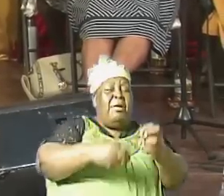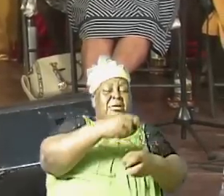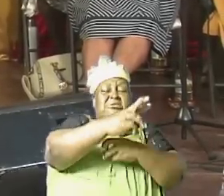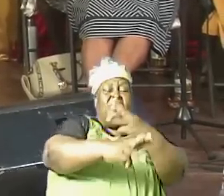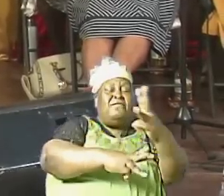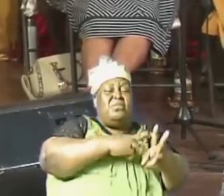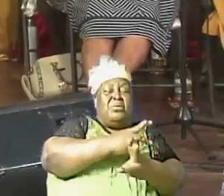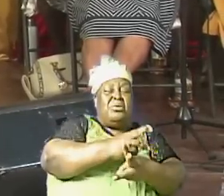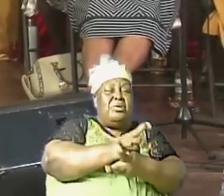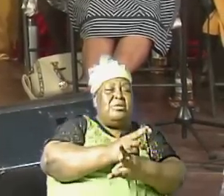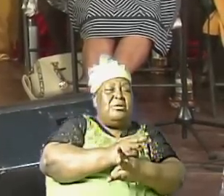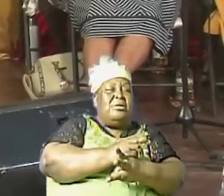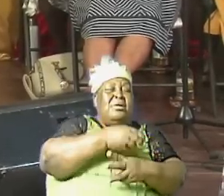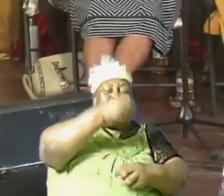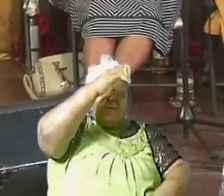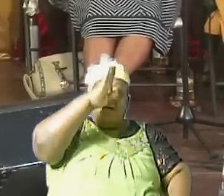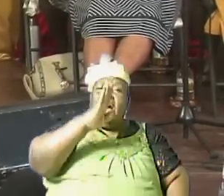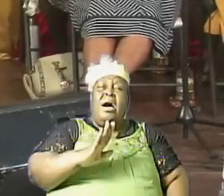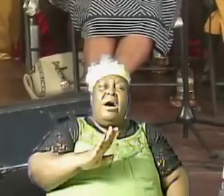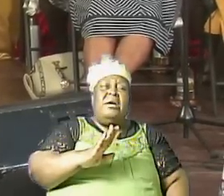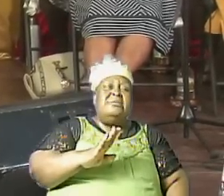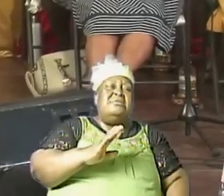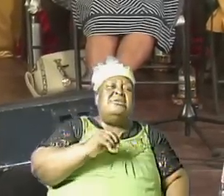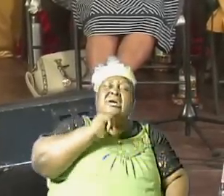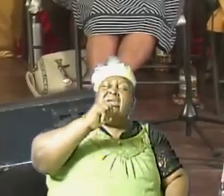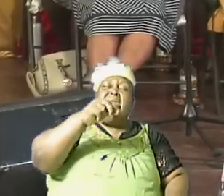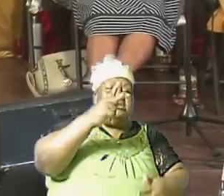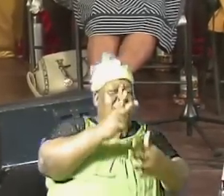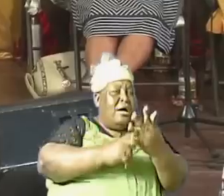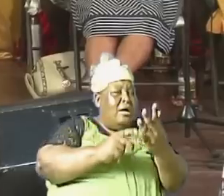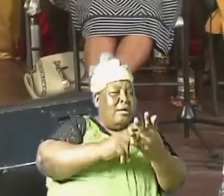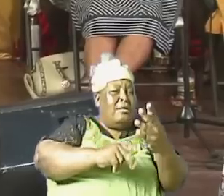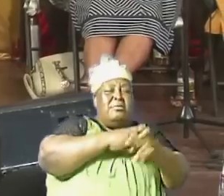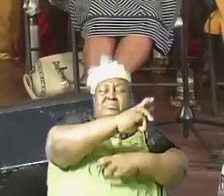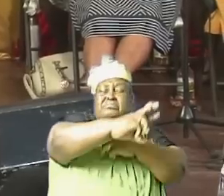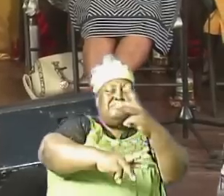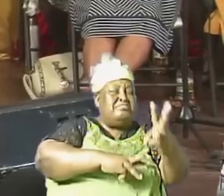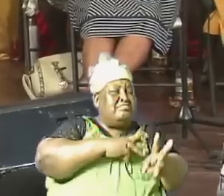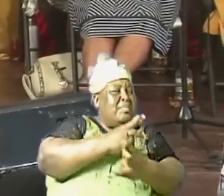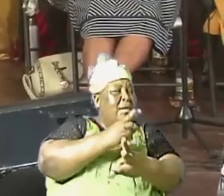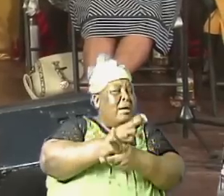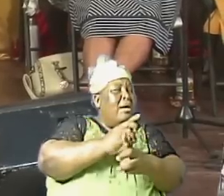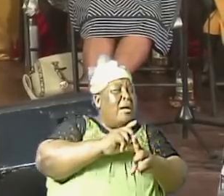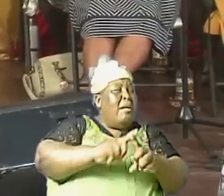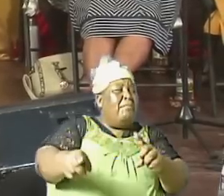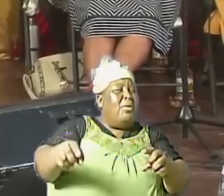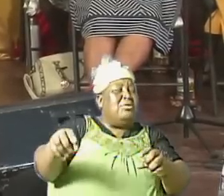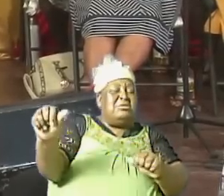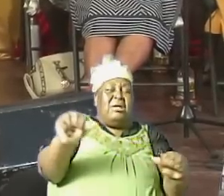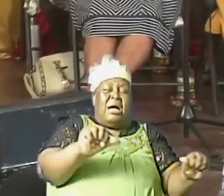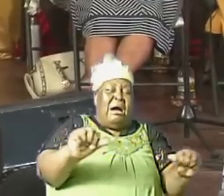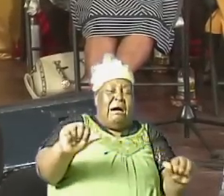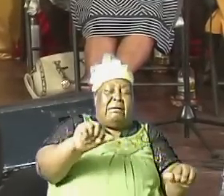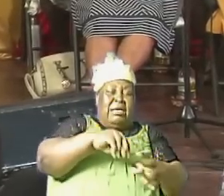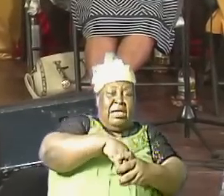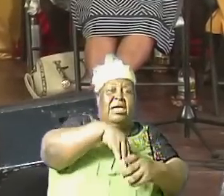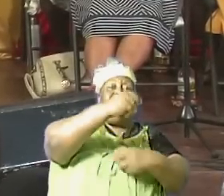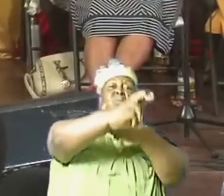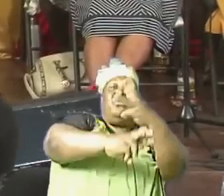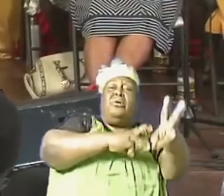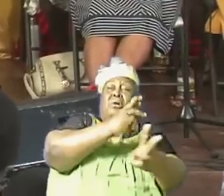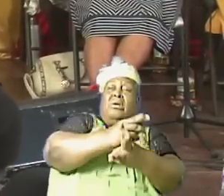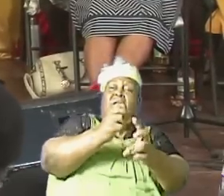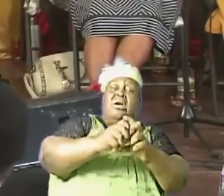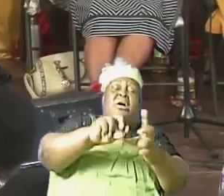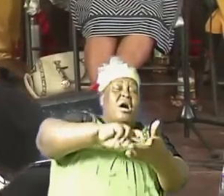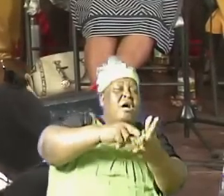the world. Hallelujah. God is not a part of the world, but he acts in it